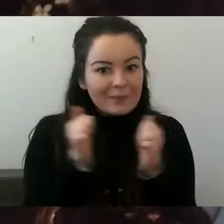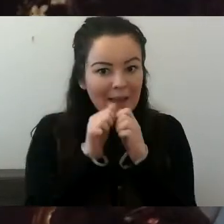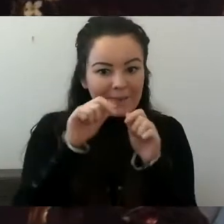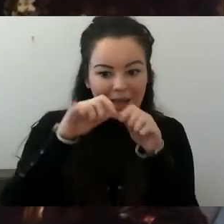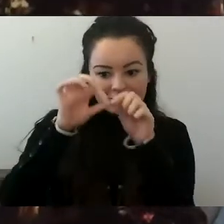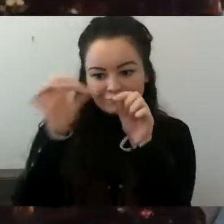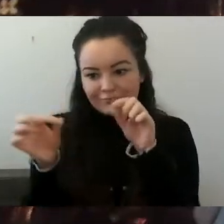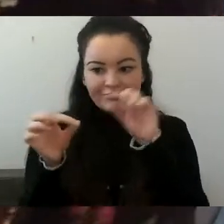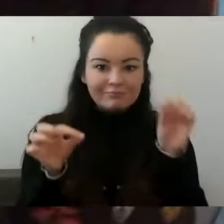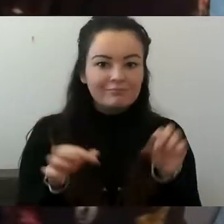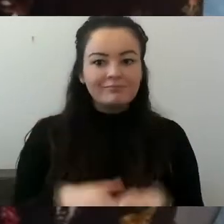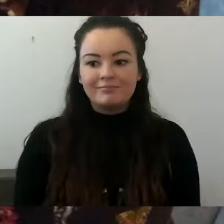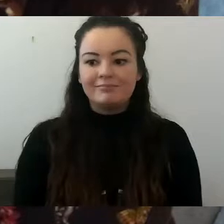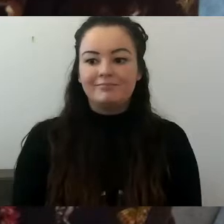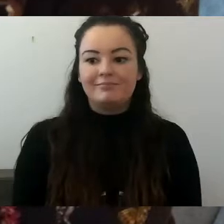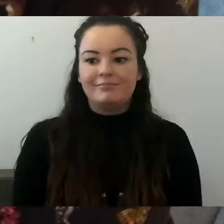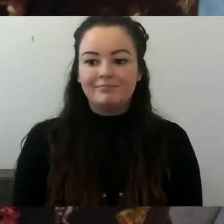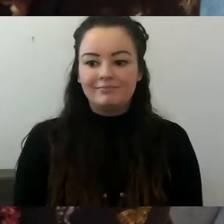eyebrows if you wish.